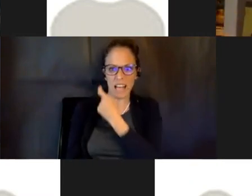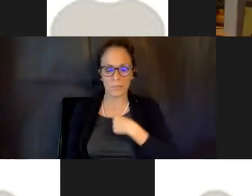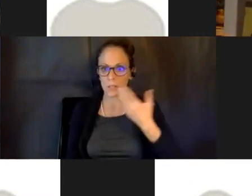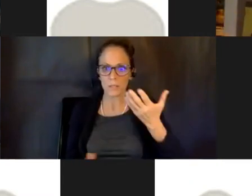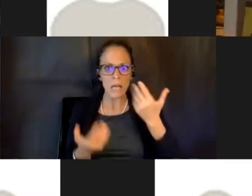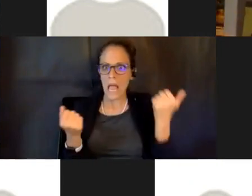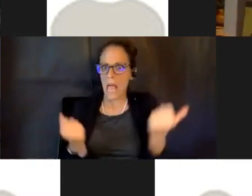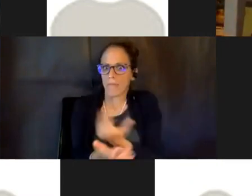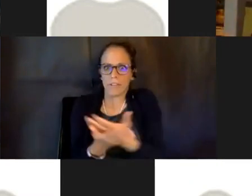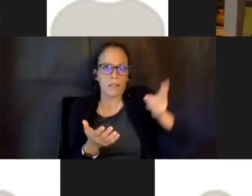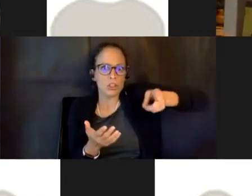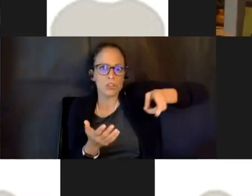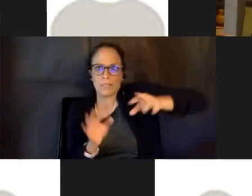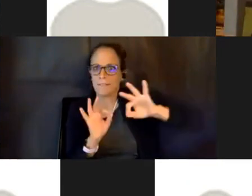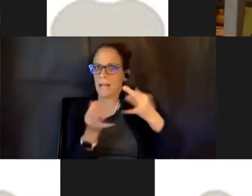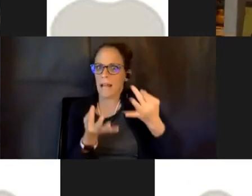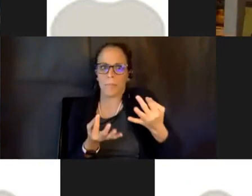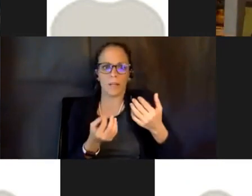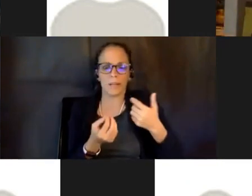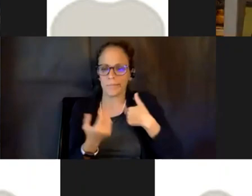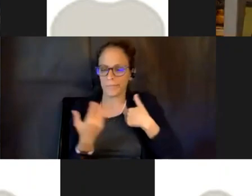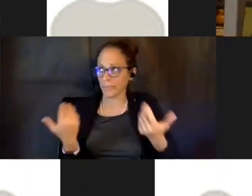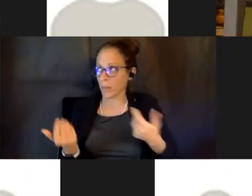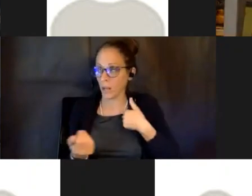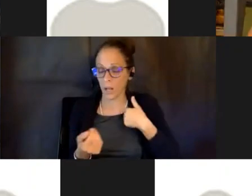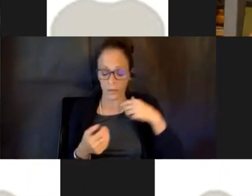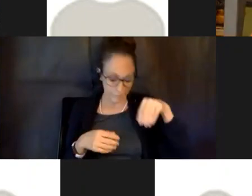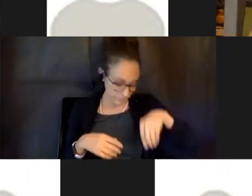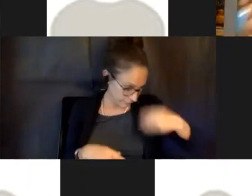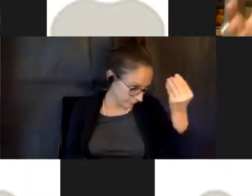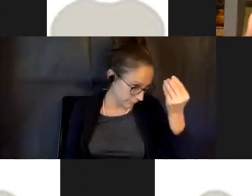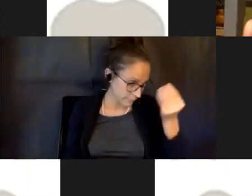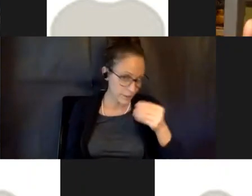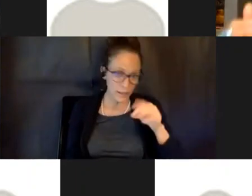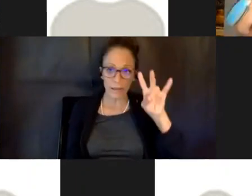So I had, you know, 8mm film from the 70s of us